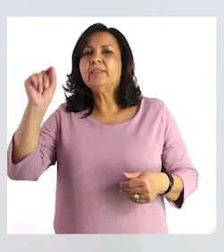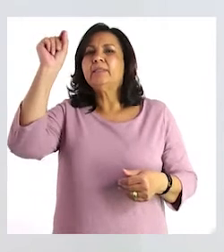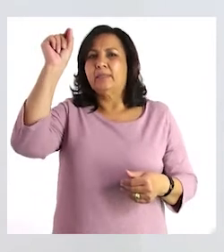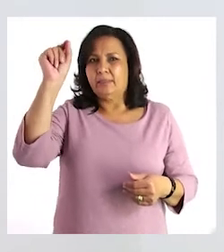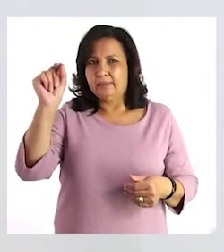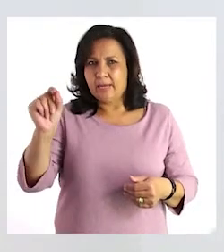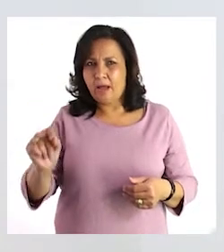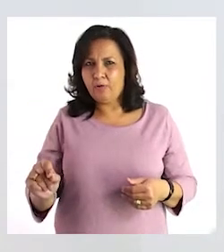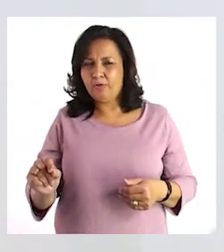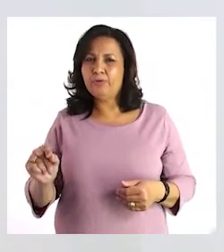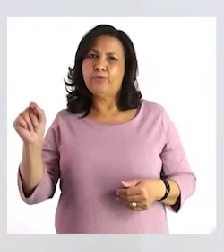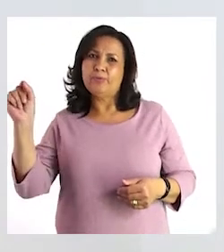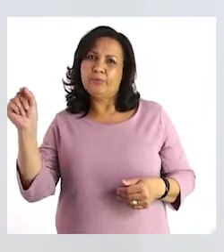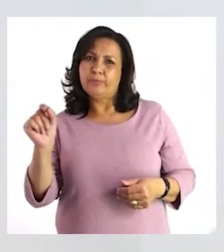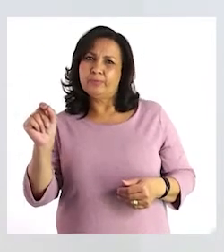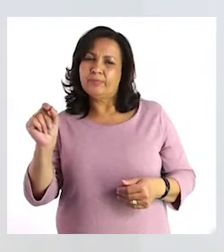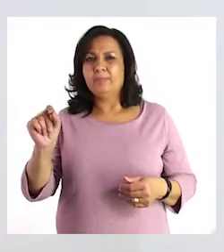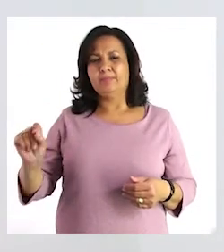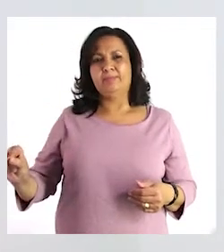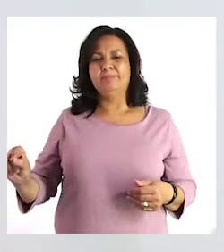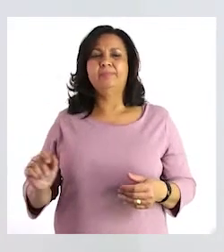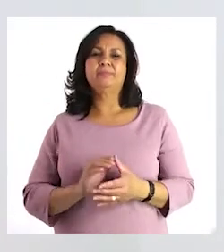2 sideways kicks.